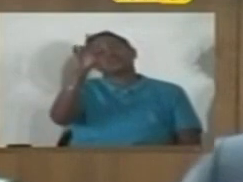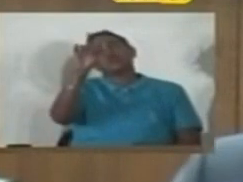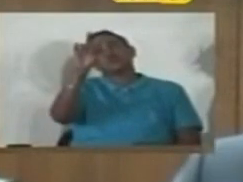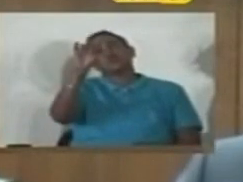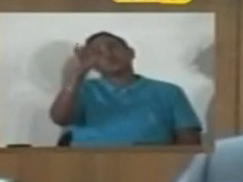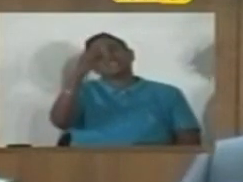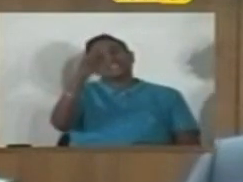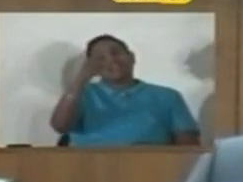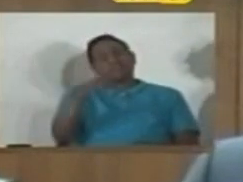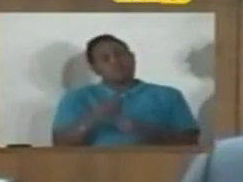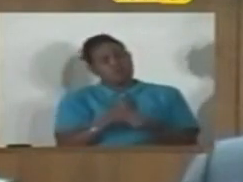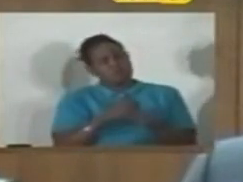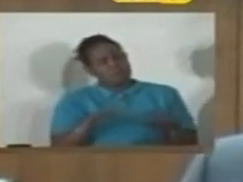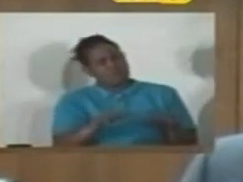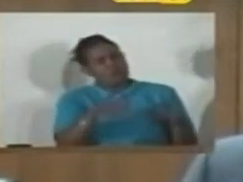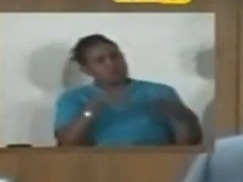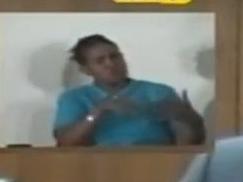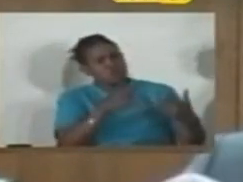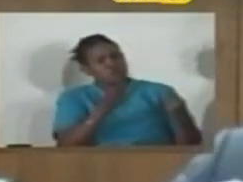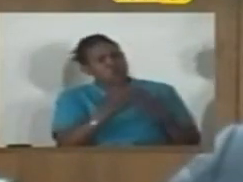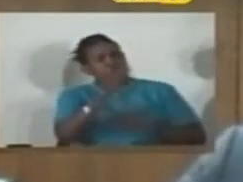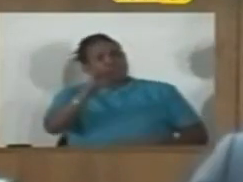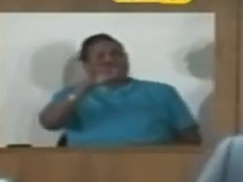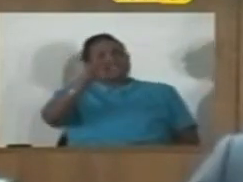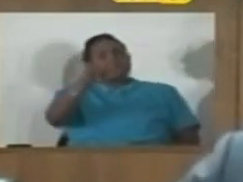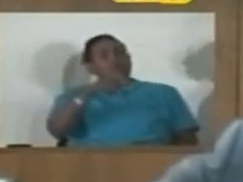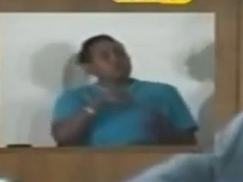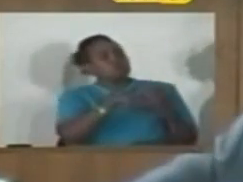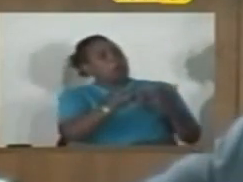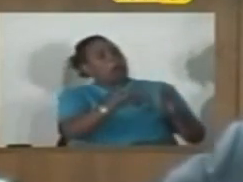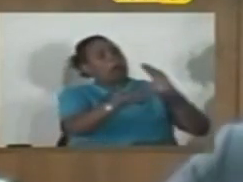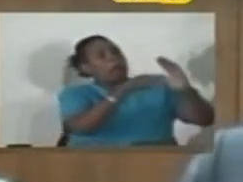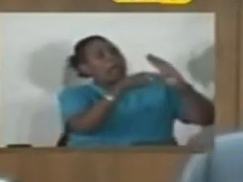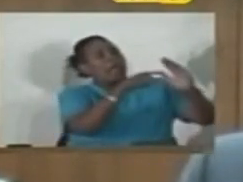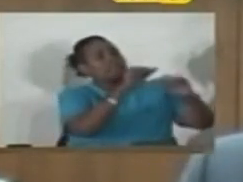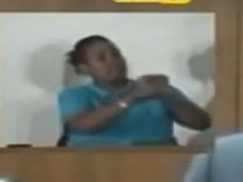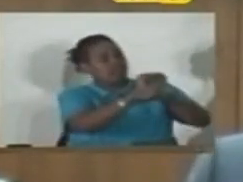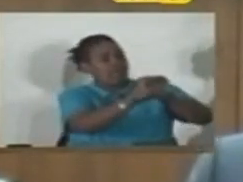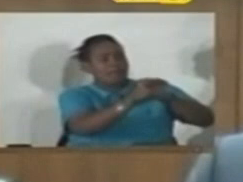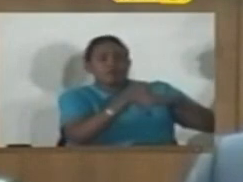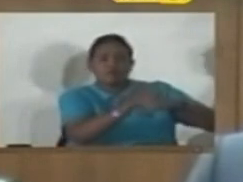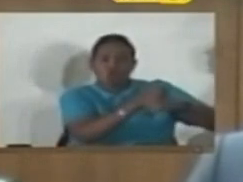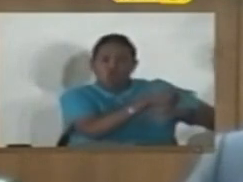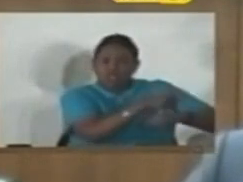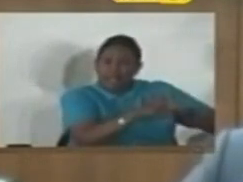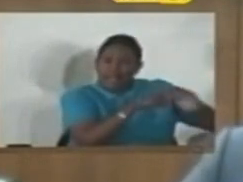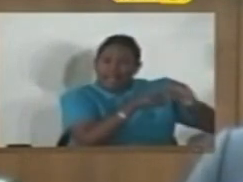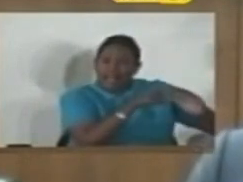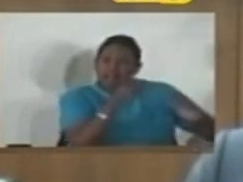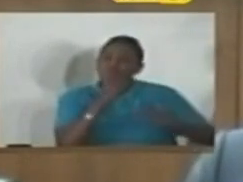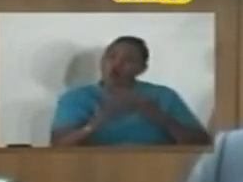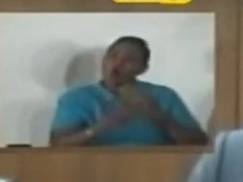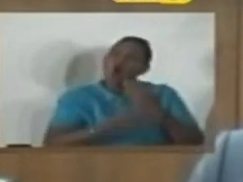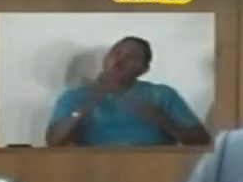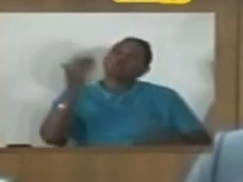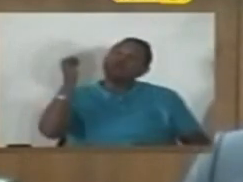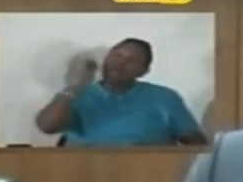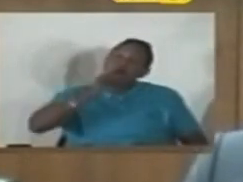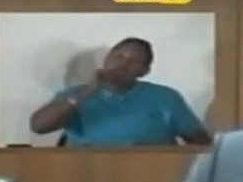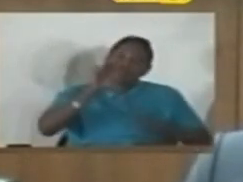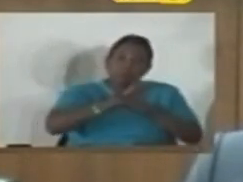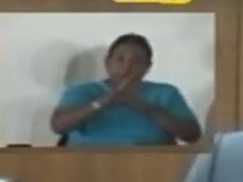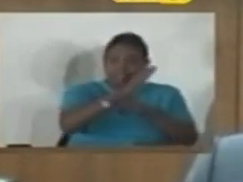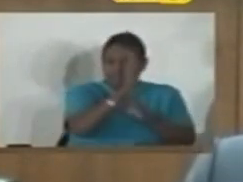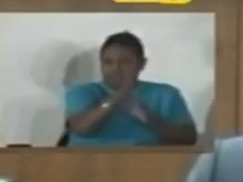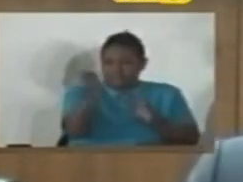productivity performance study by the JPC revealed negative labor productivity growth for almost every industry